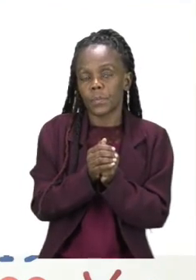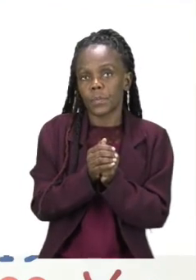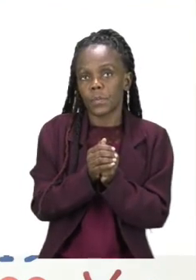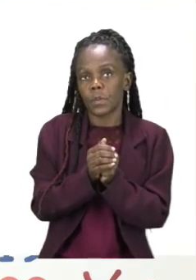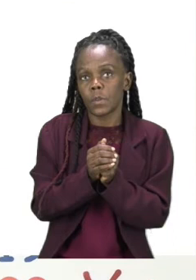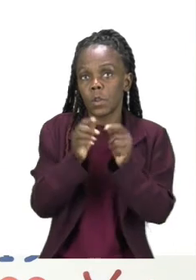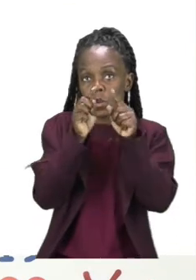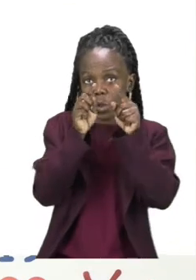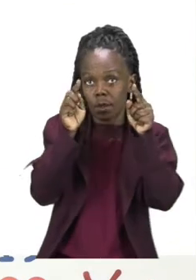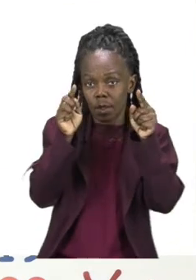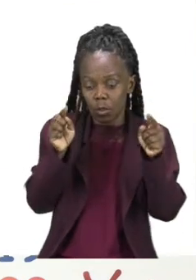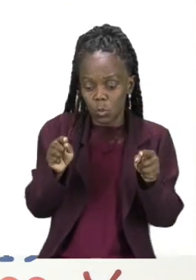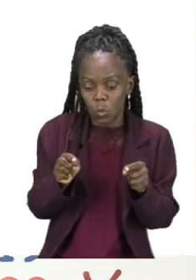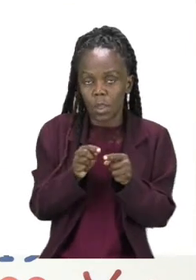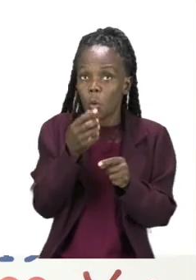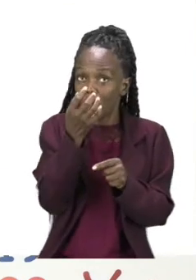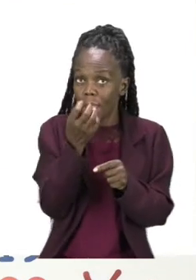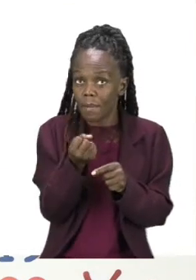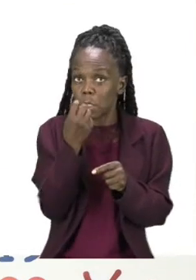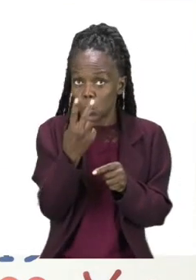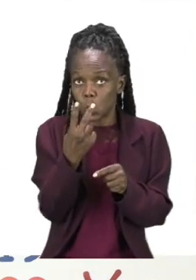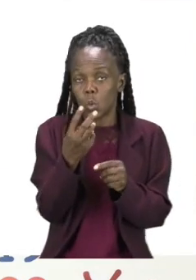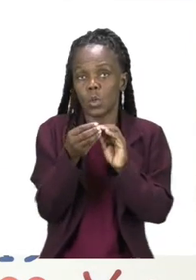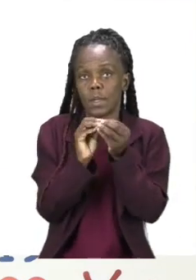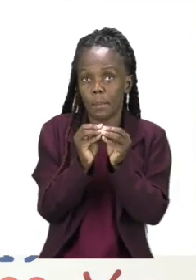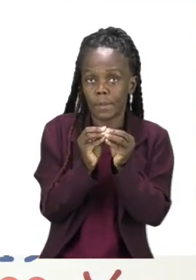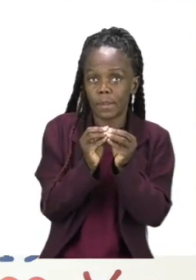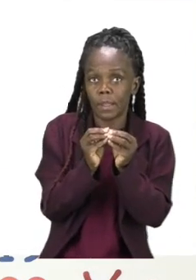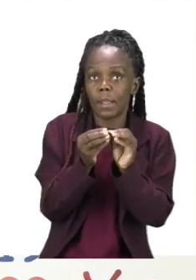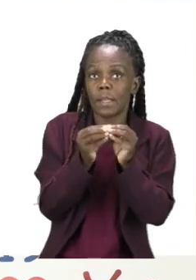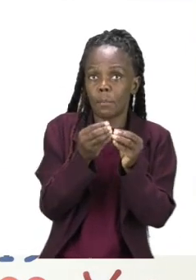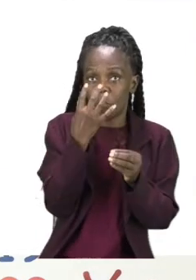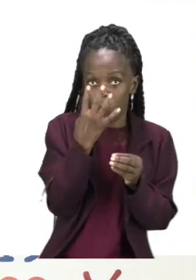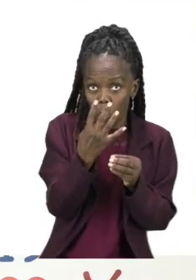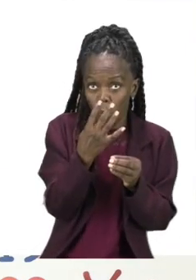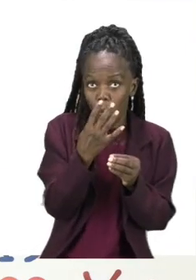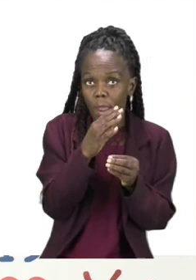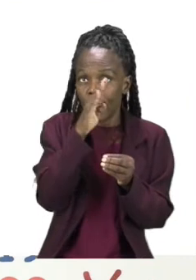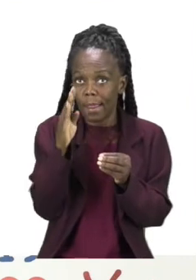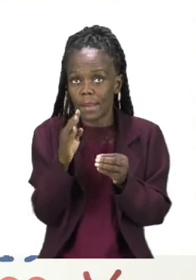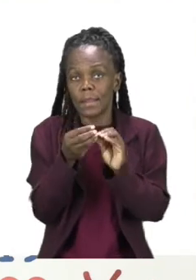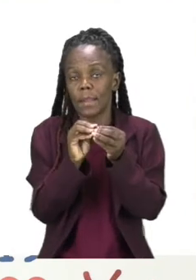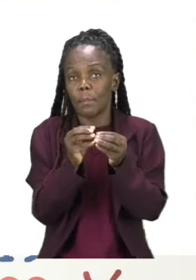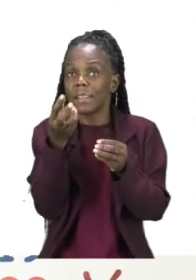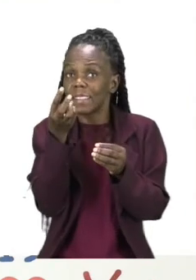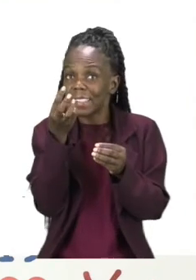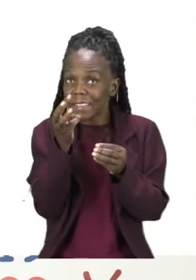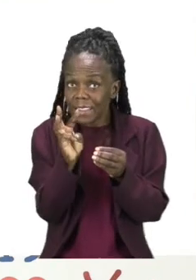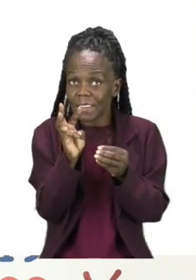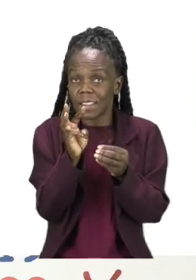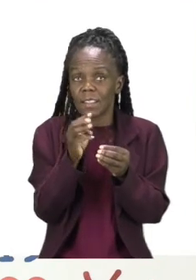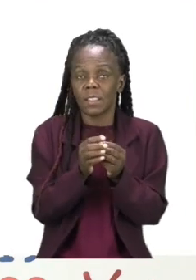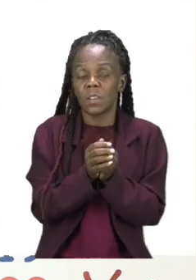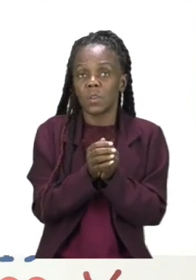number 6. It is our job to cross out the bigger number. And how are we going to find